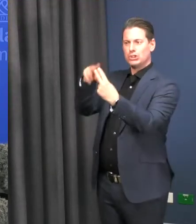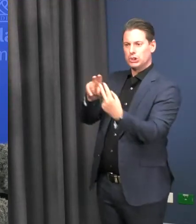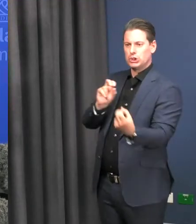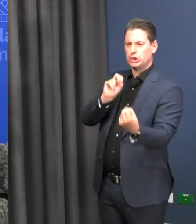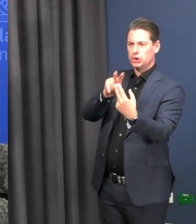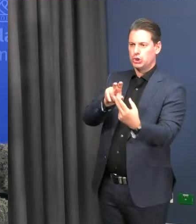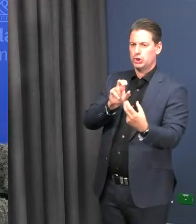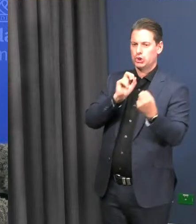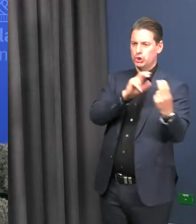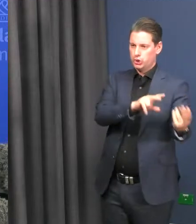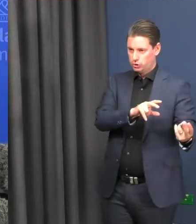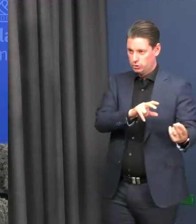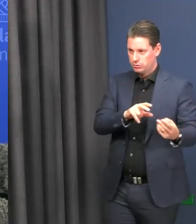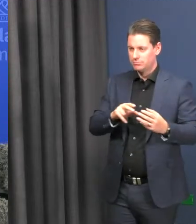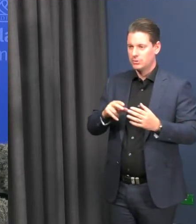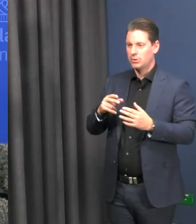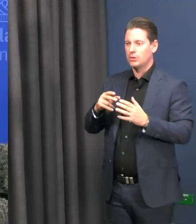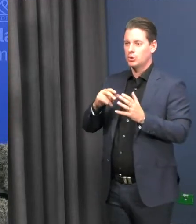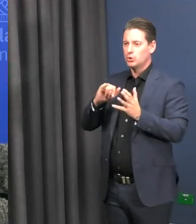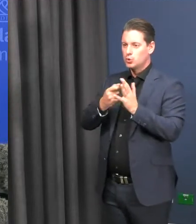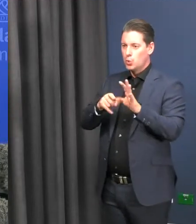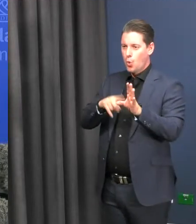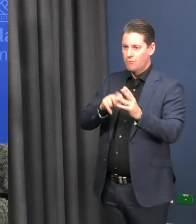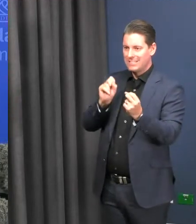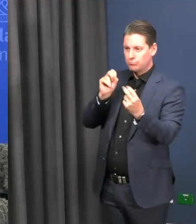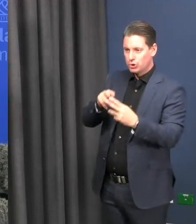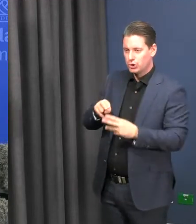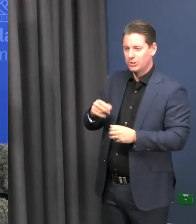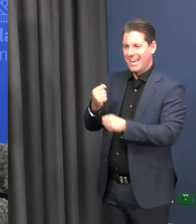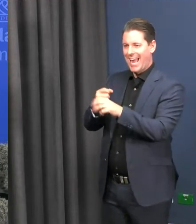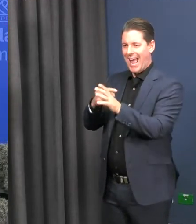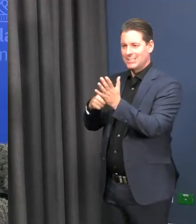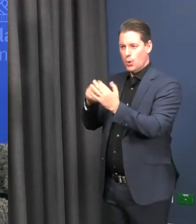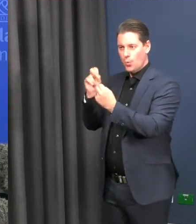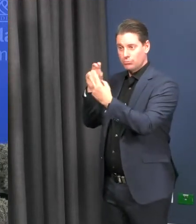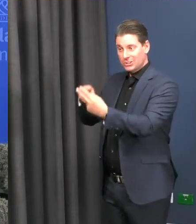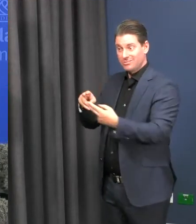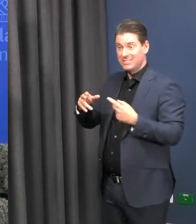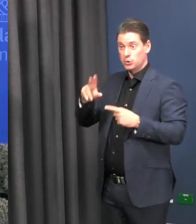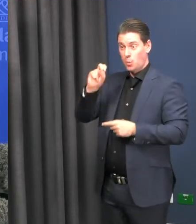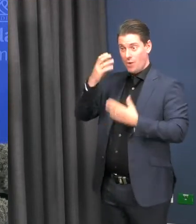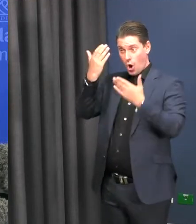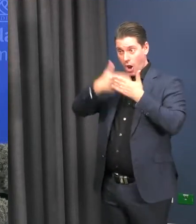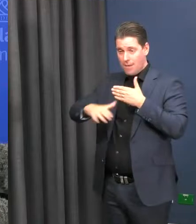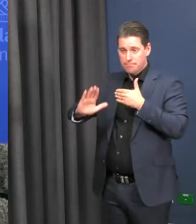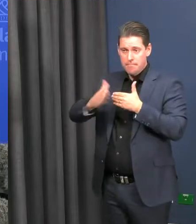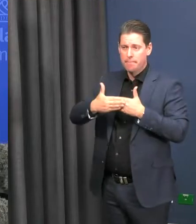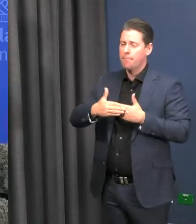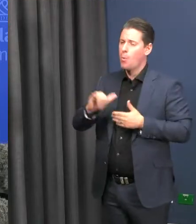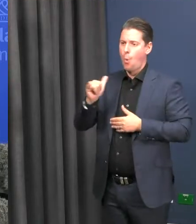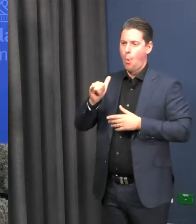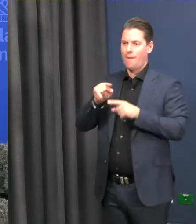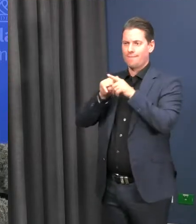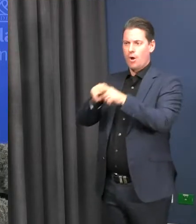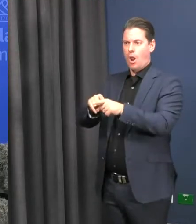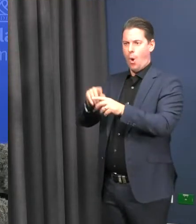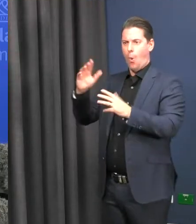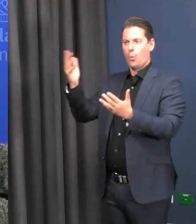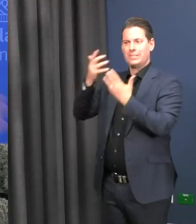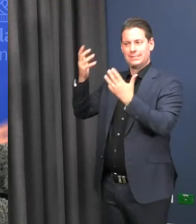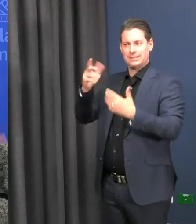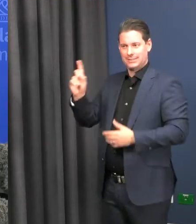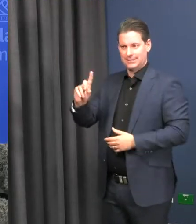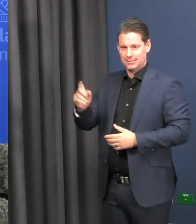shut, some of the major ones, Story Gateway, could shut at midnight, or do we wait until those 90k winds are registered? They're done